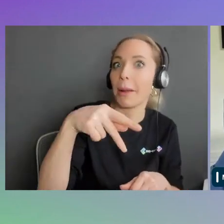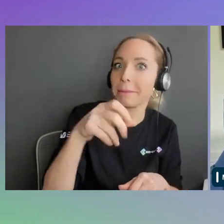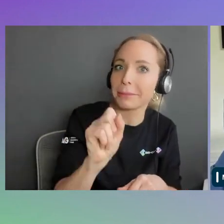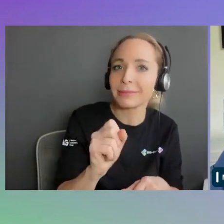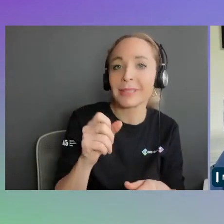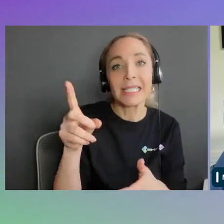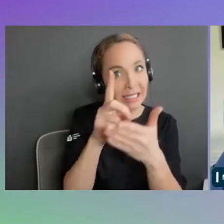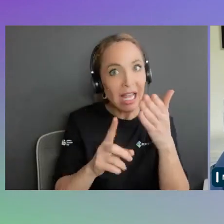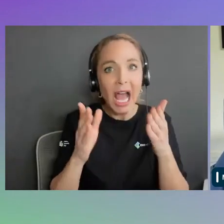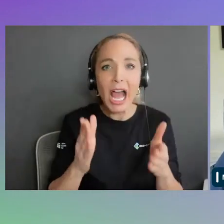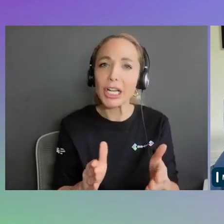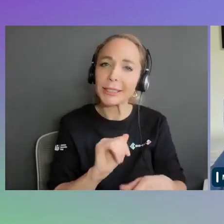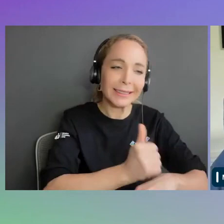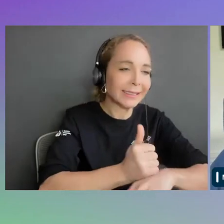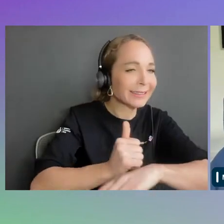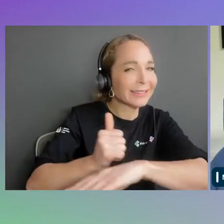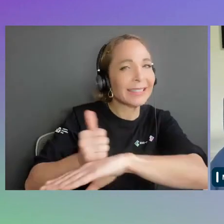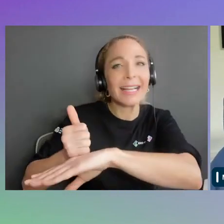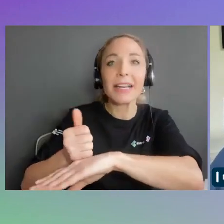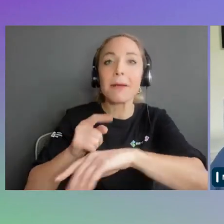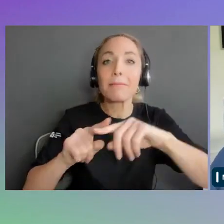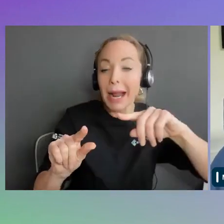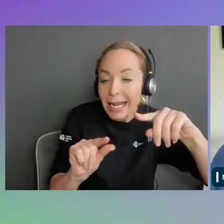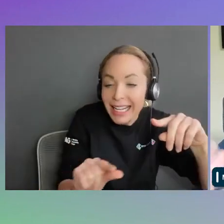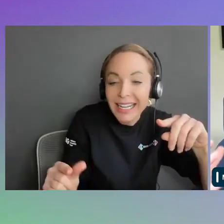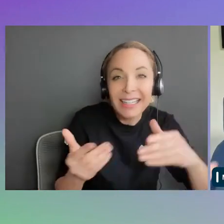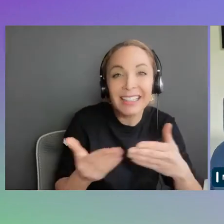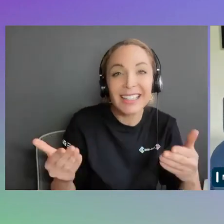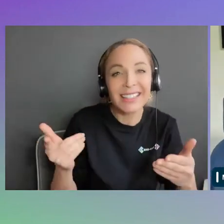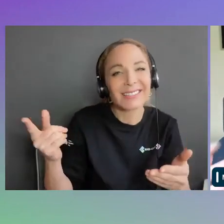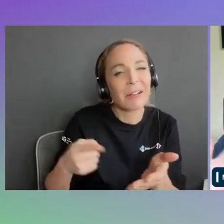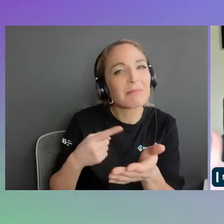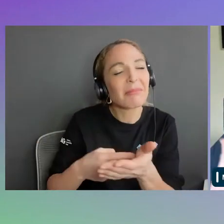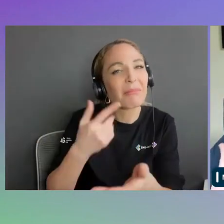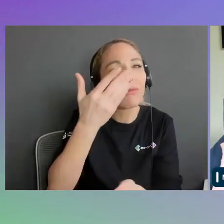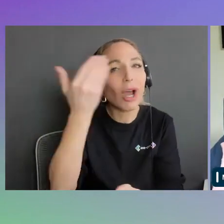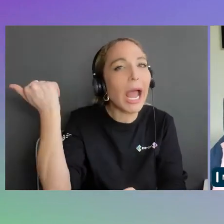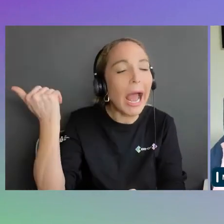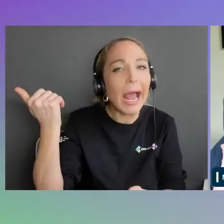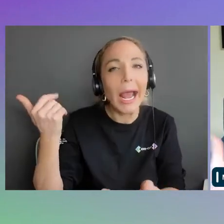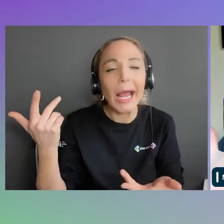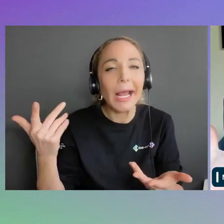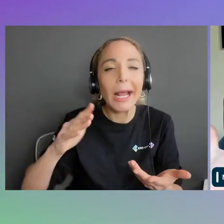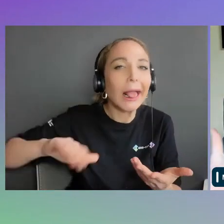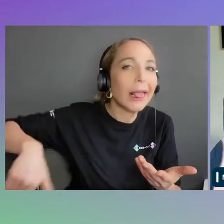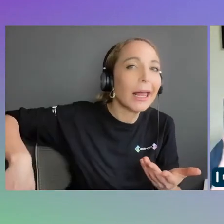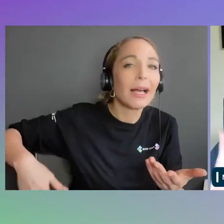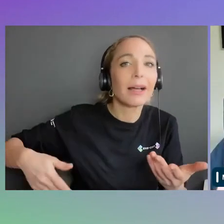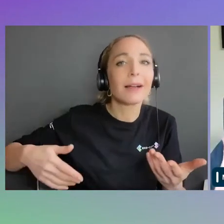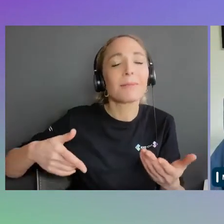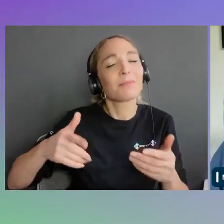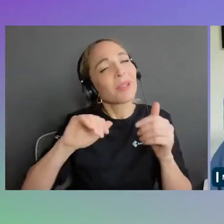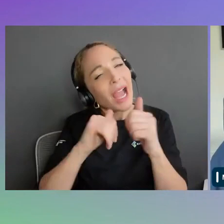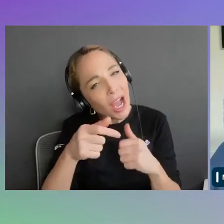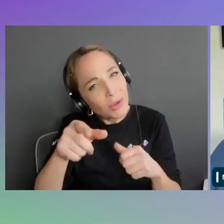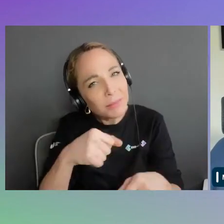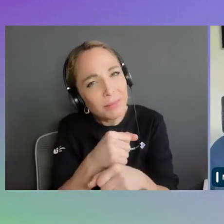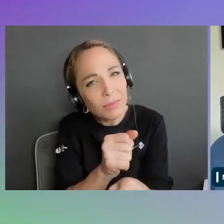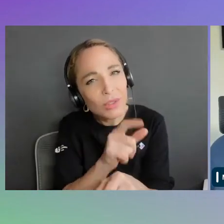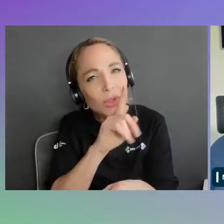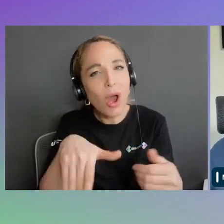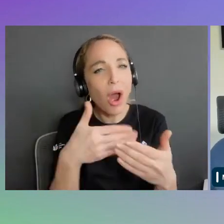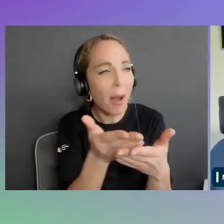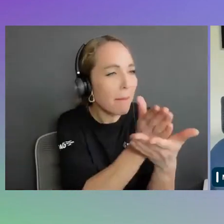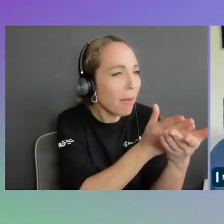little things that with the huge impact. How do you make sure that these components, when built together, still keep accessibility in